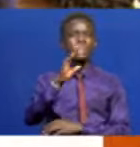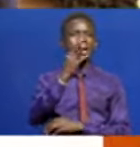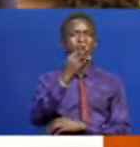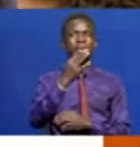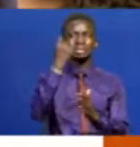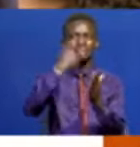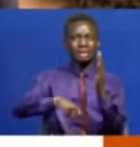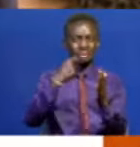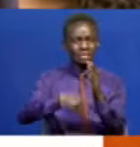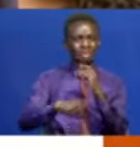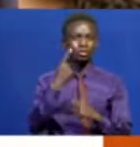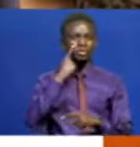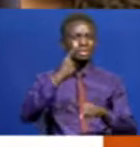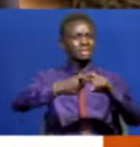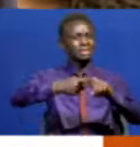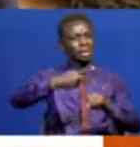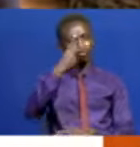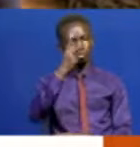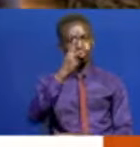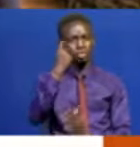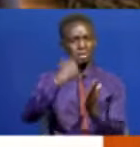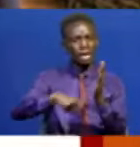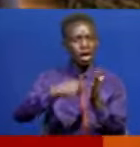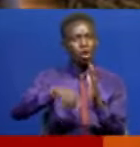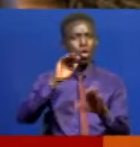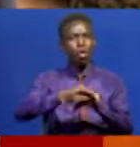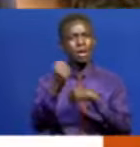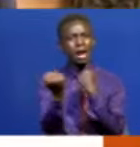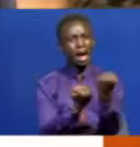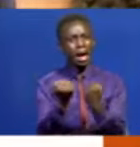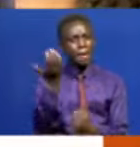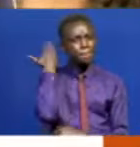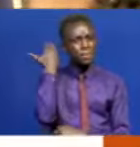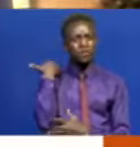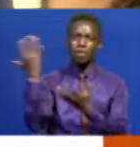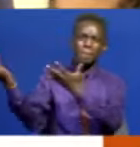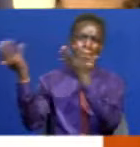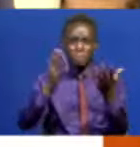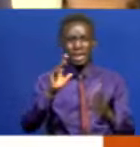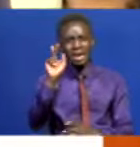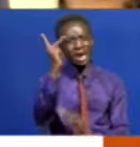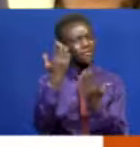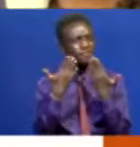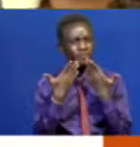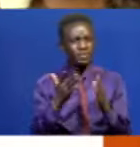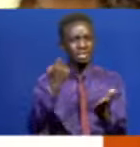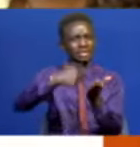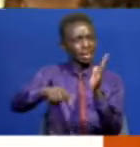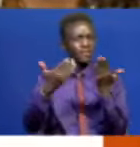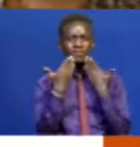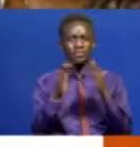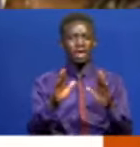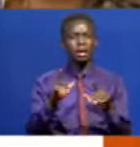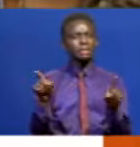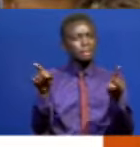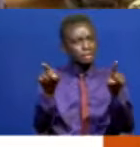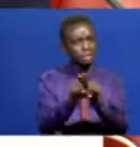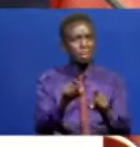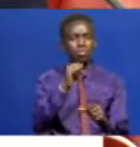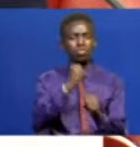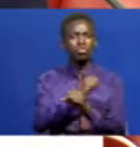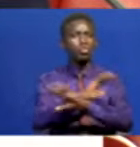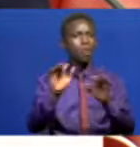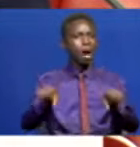are put into double taxation on the issues of cars that are already being taxed when they're in the country. And then again, the same does not happen to members of